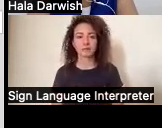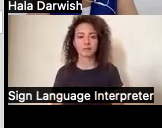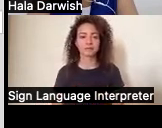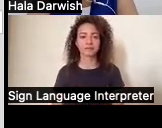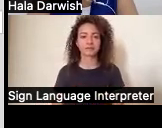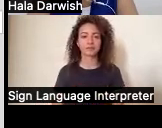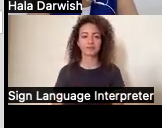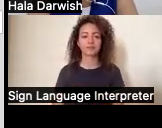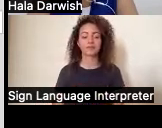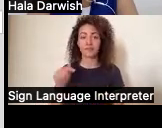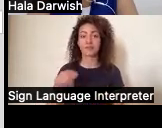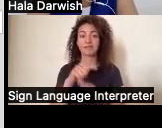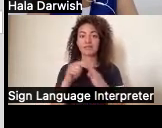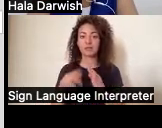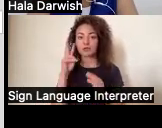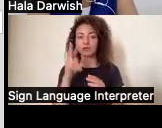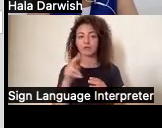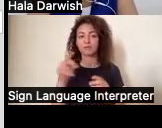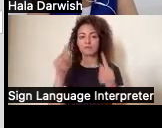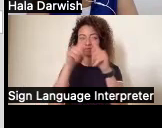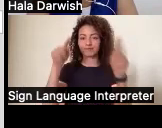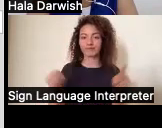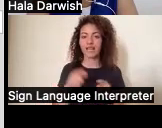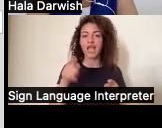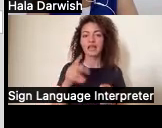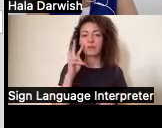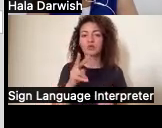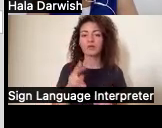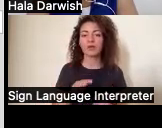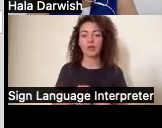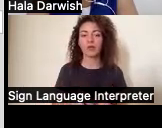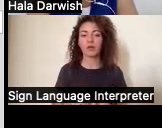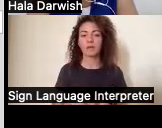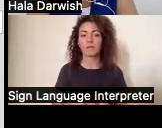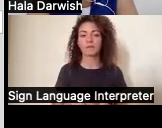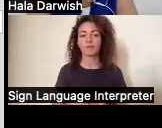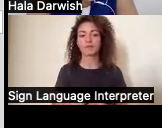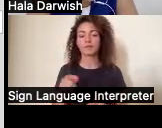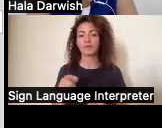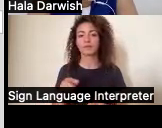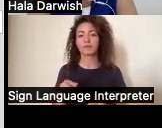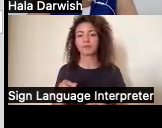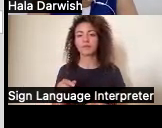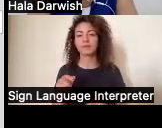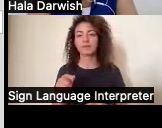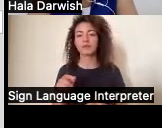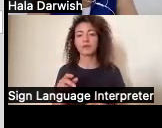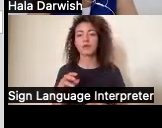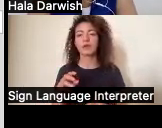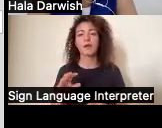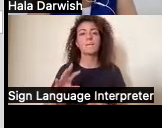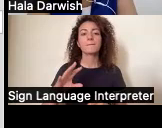also share of expenditure. This is really important. Major share of the expenditure